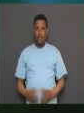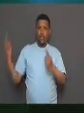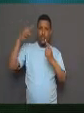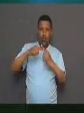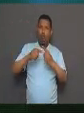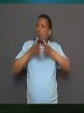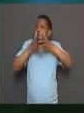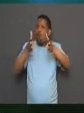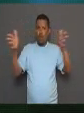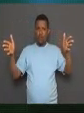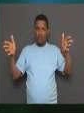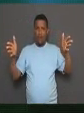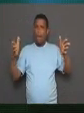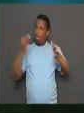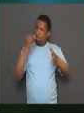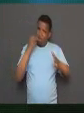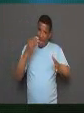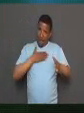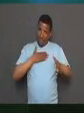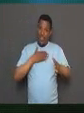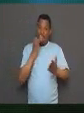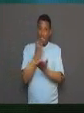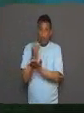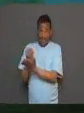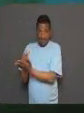to promote private investment.